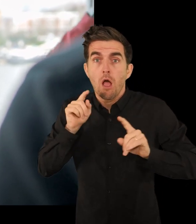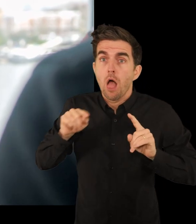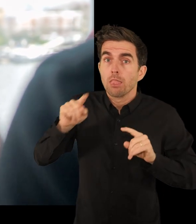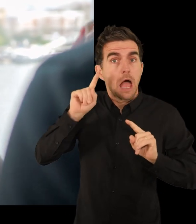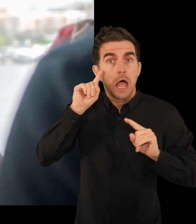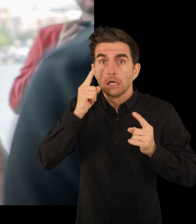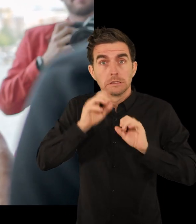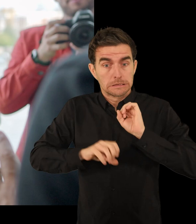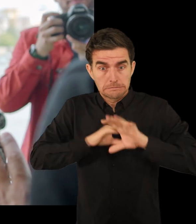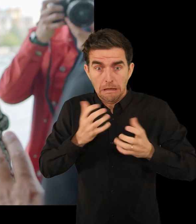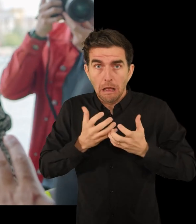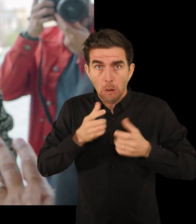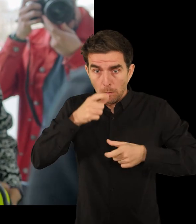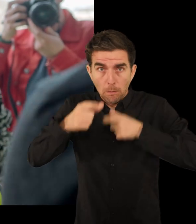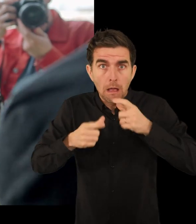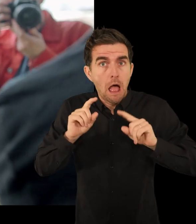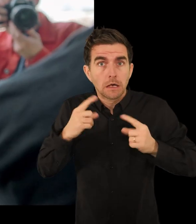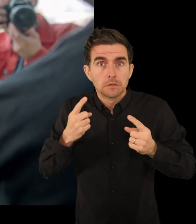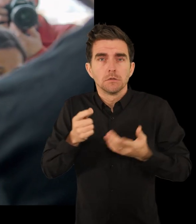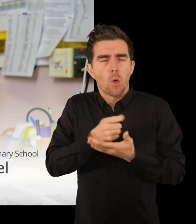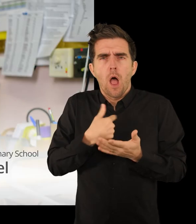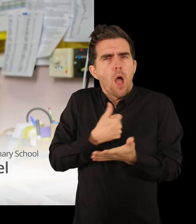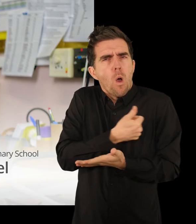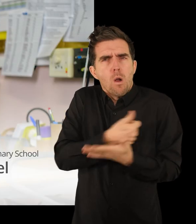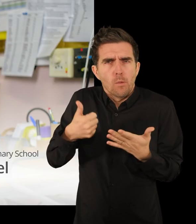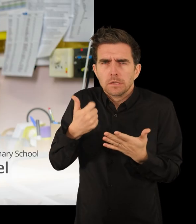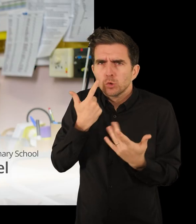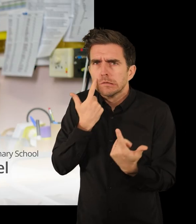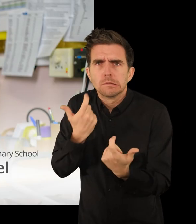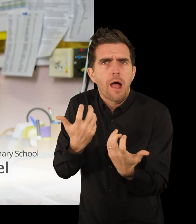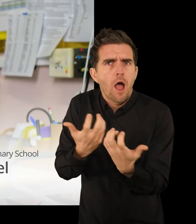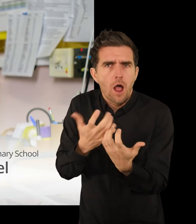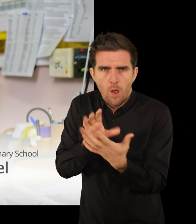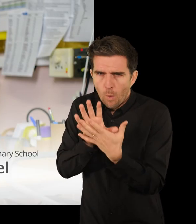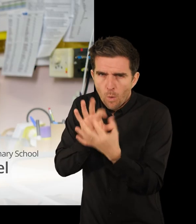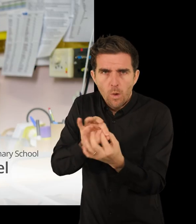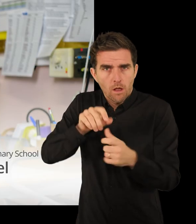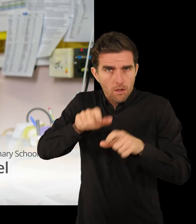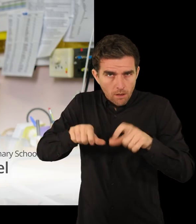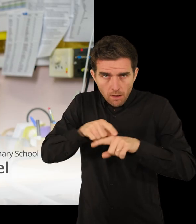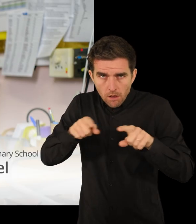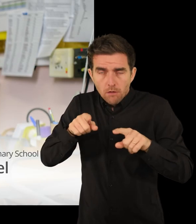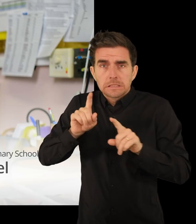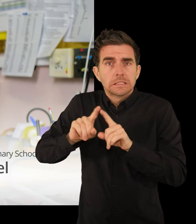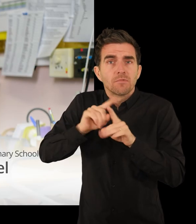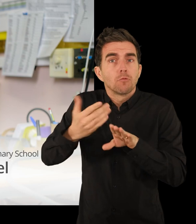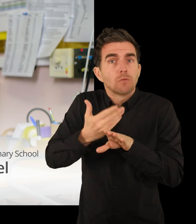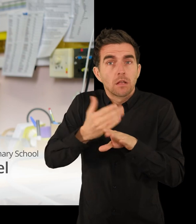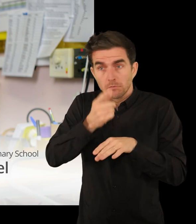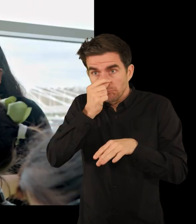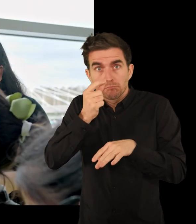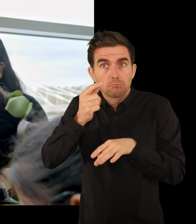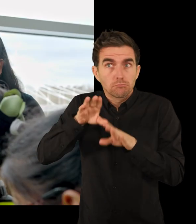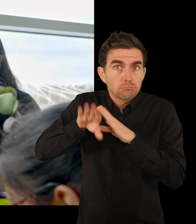people can't say with words. I'm always looking for ways engaging our pupils to different careers they could pursue in